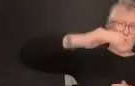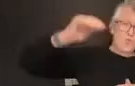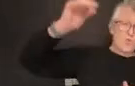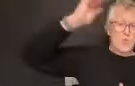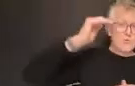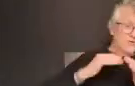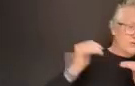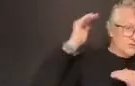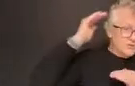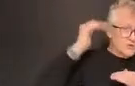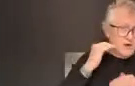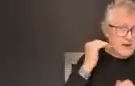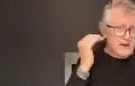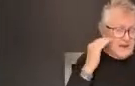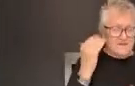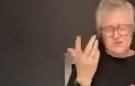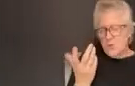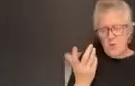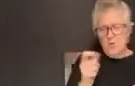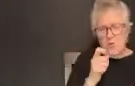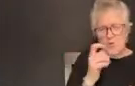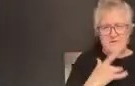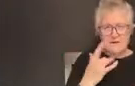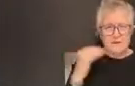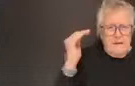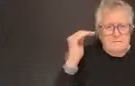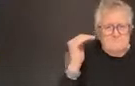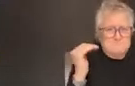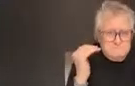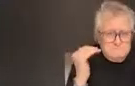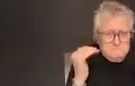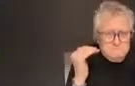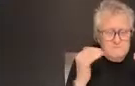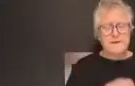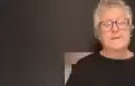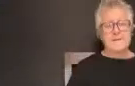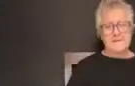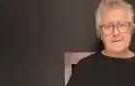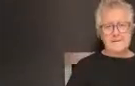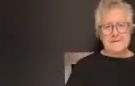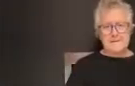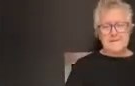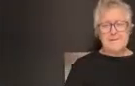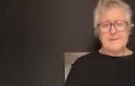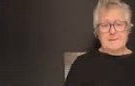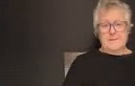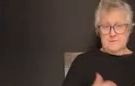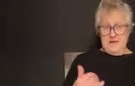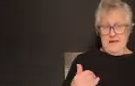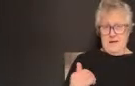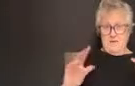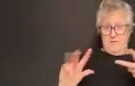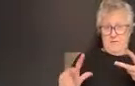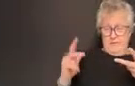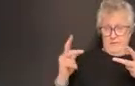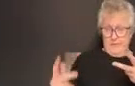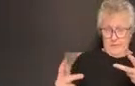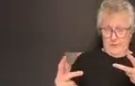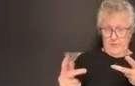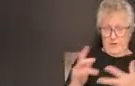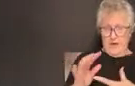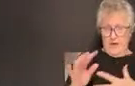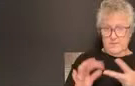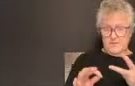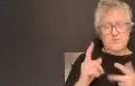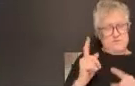are pretty much the same. So we can go right to the third option, which is a different location. So